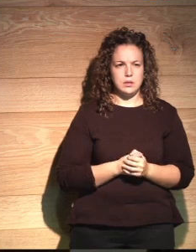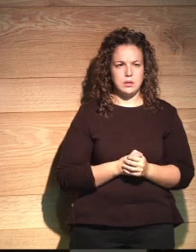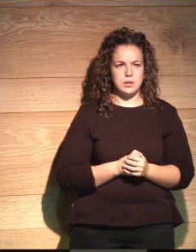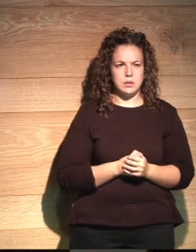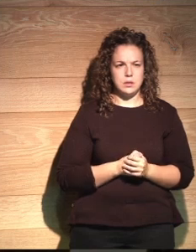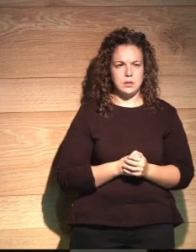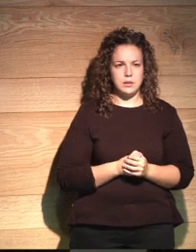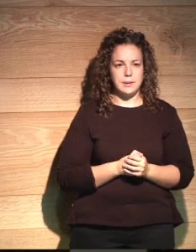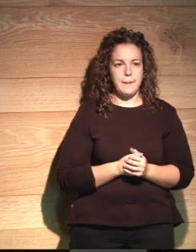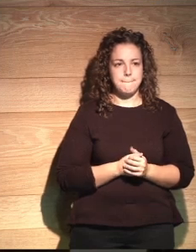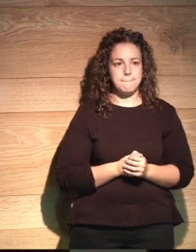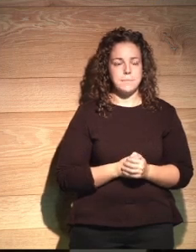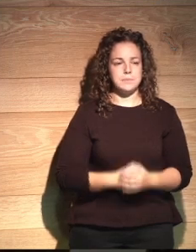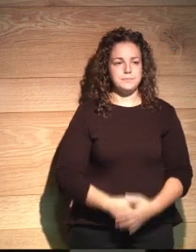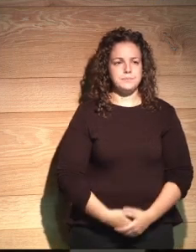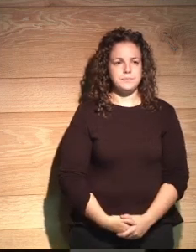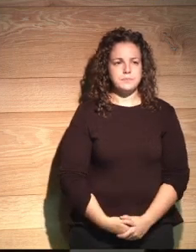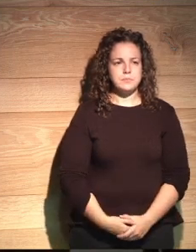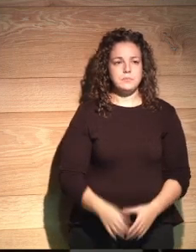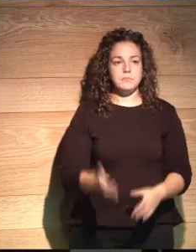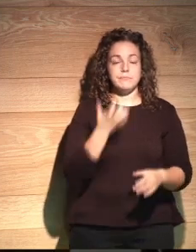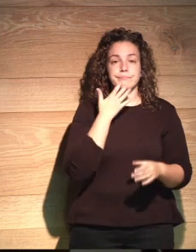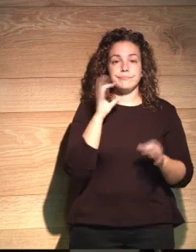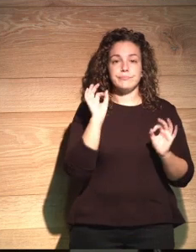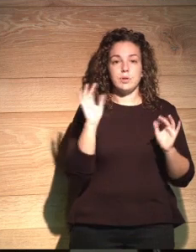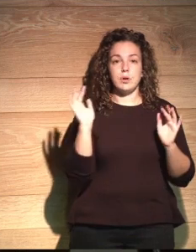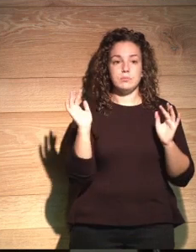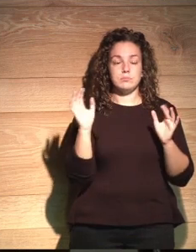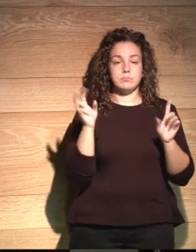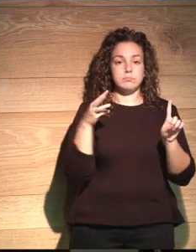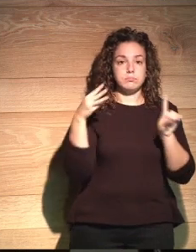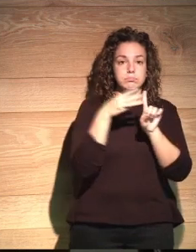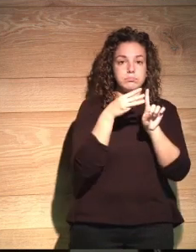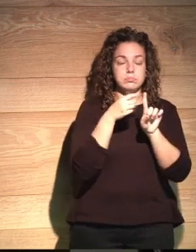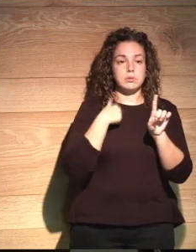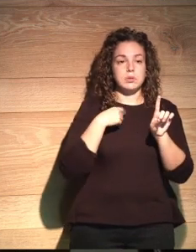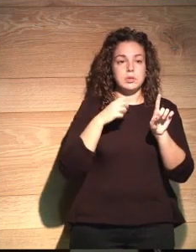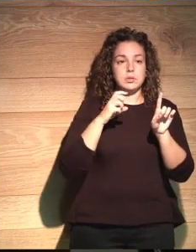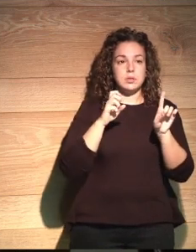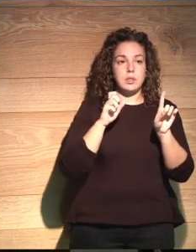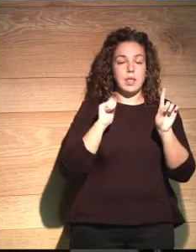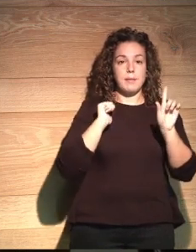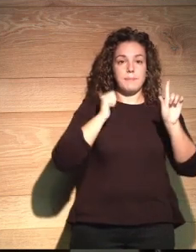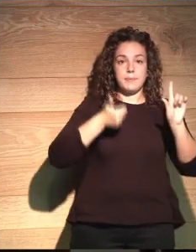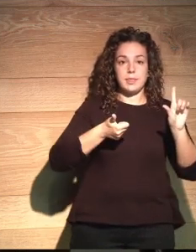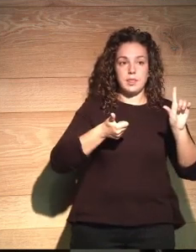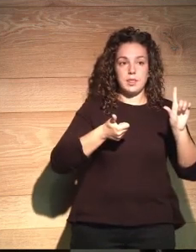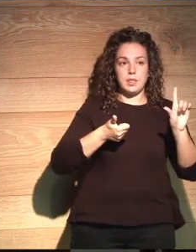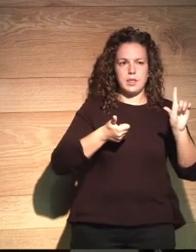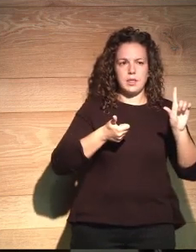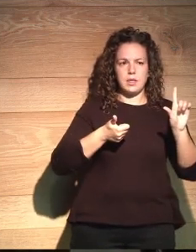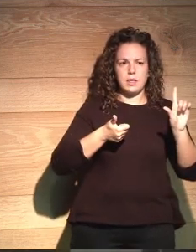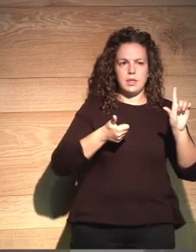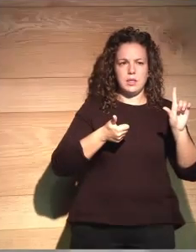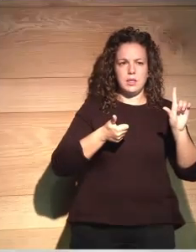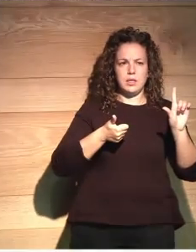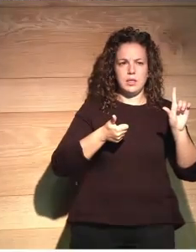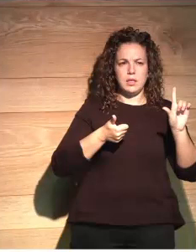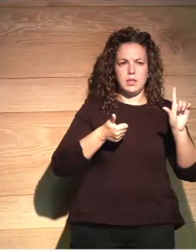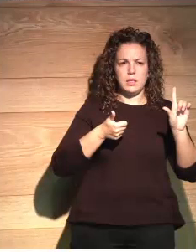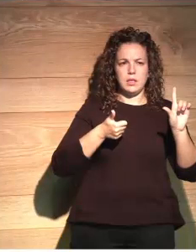So every time we got a phone call, we build a connection between places. And if we aggregate all of this at the scale of the country, we